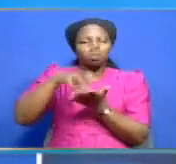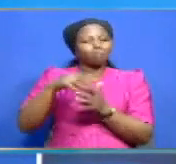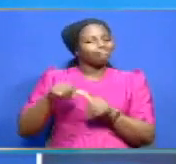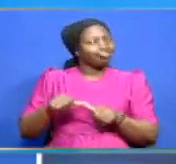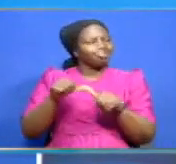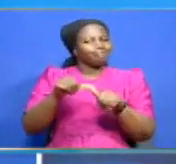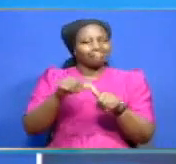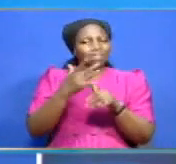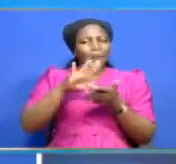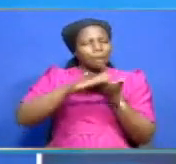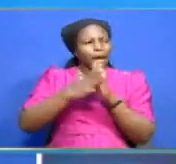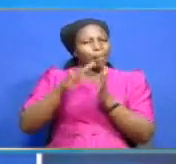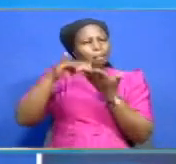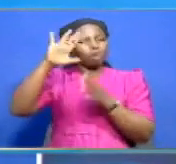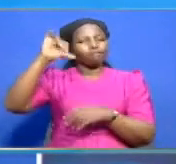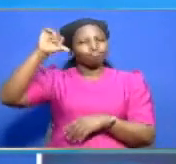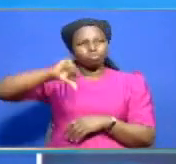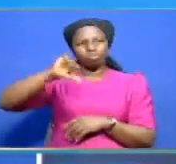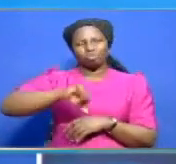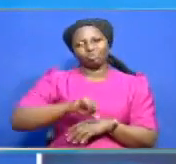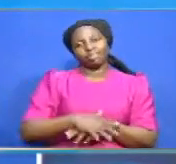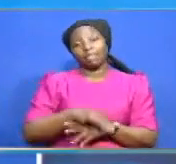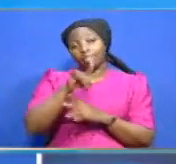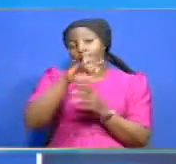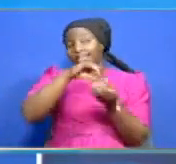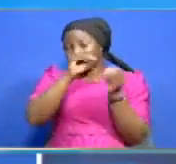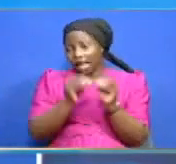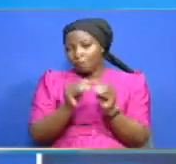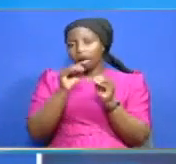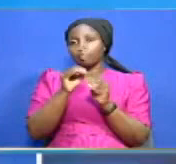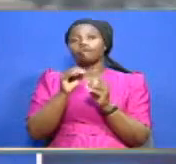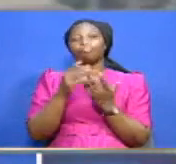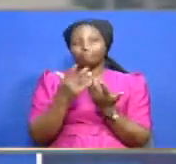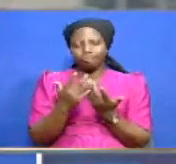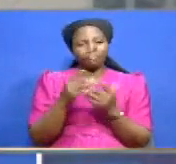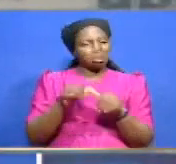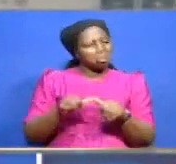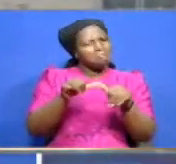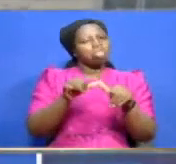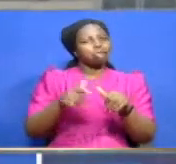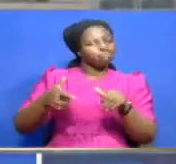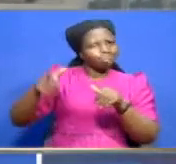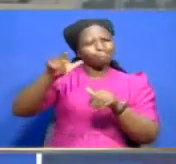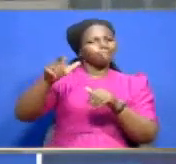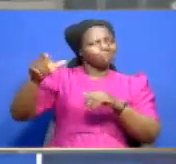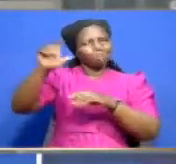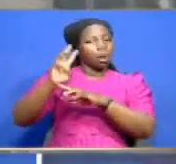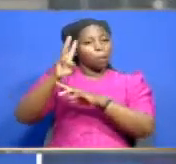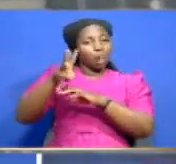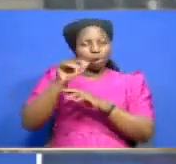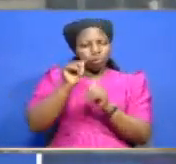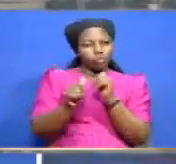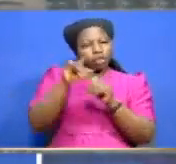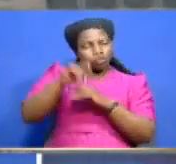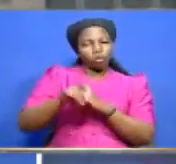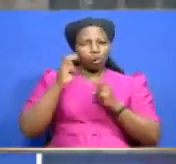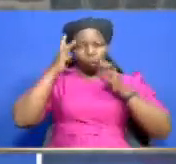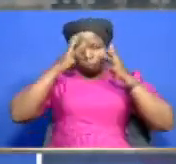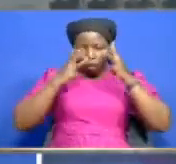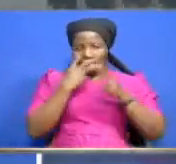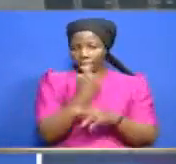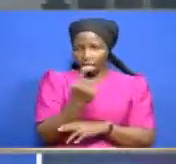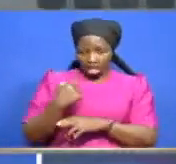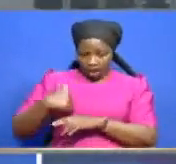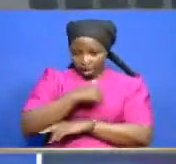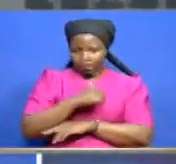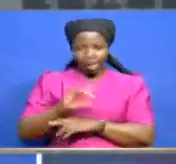rising, something that should worry each and every one of us. Nairobi County is still an area of concern after